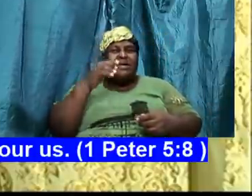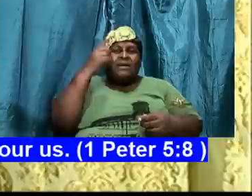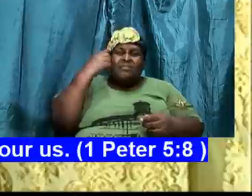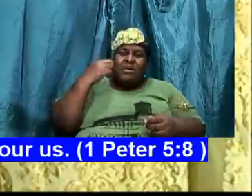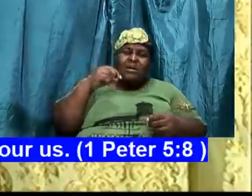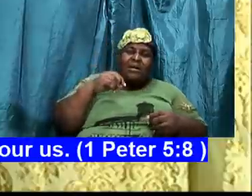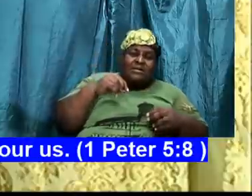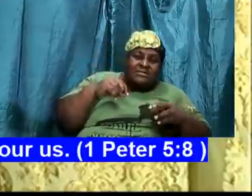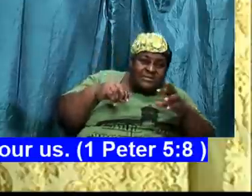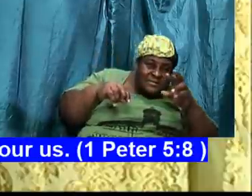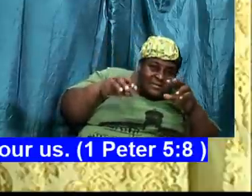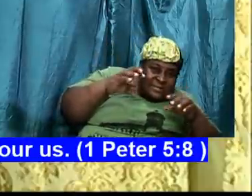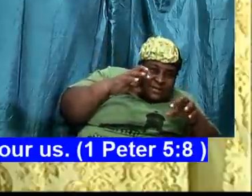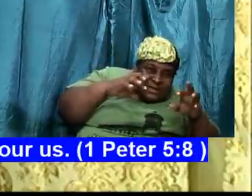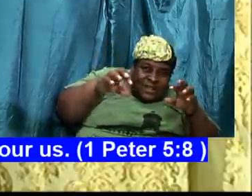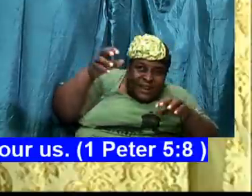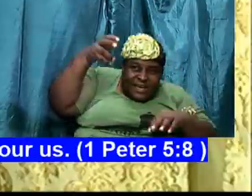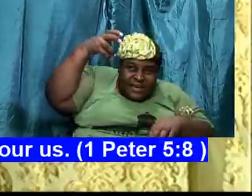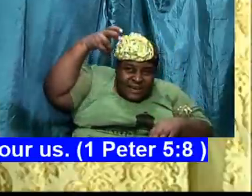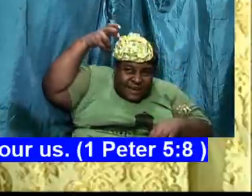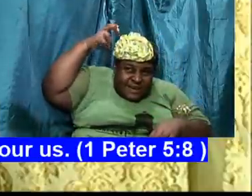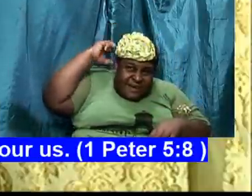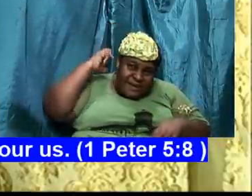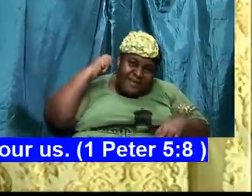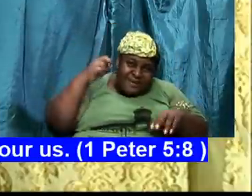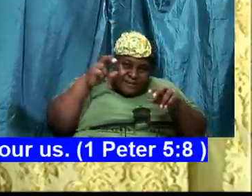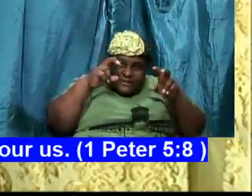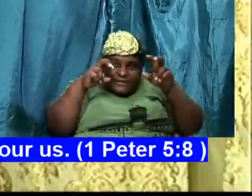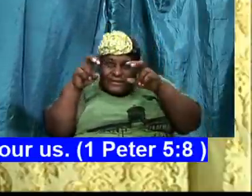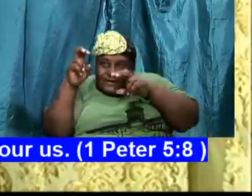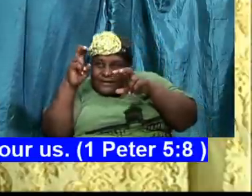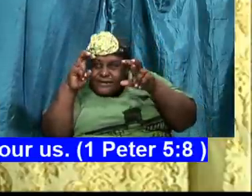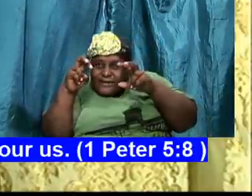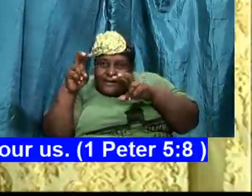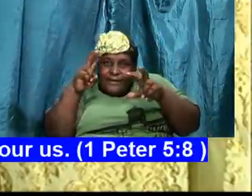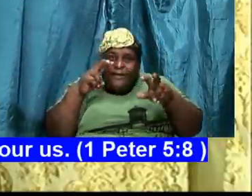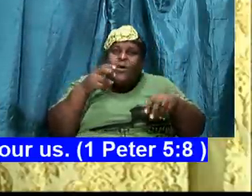is seeking. I want to tell you this.